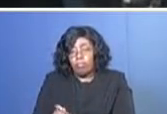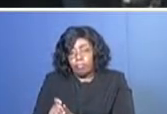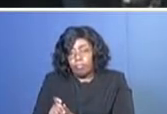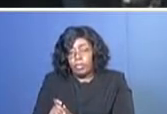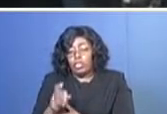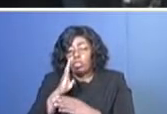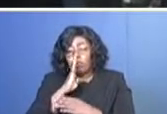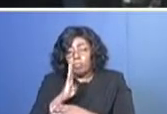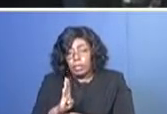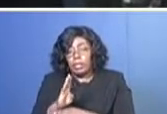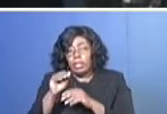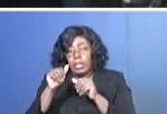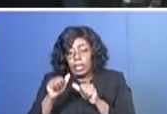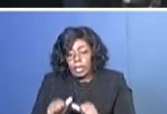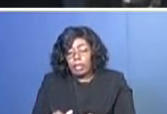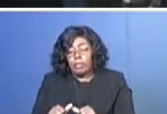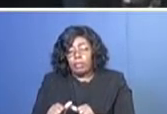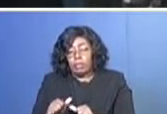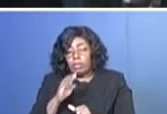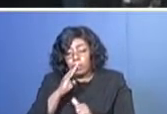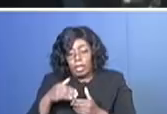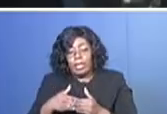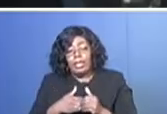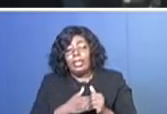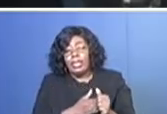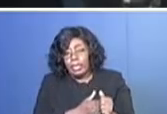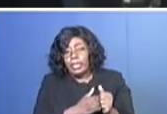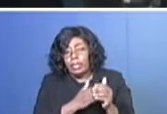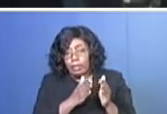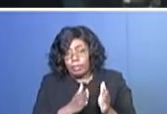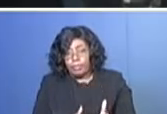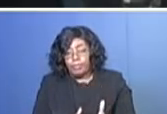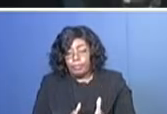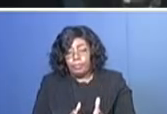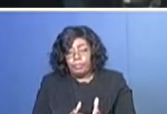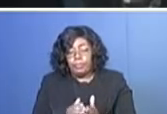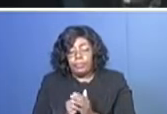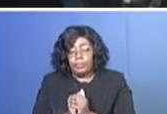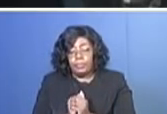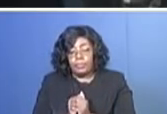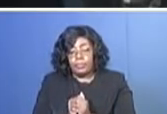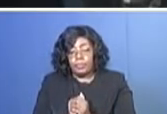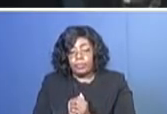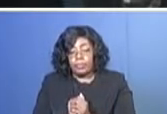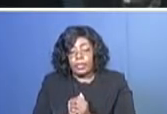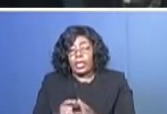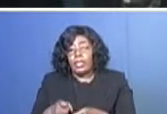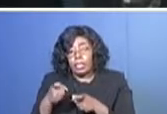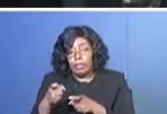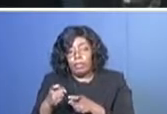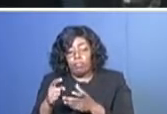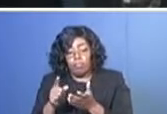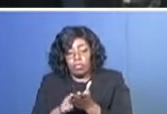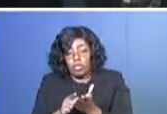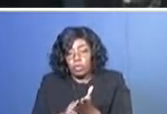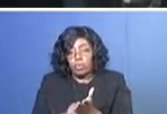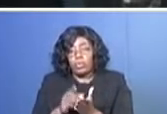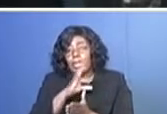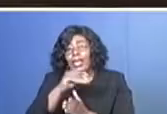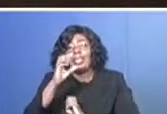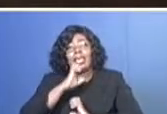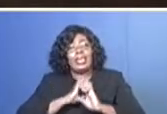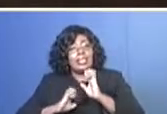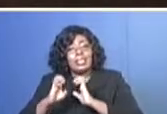be a leader in terms of news, but also in entertainment. You